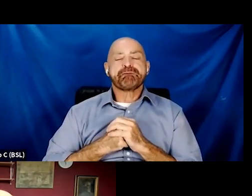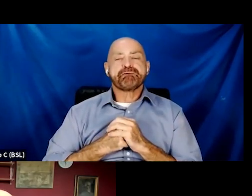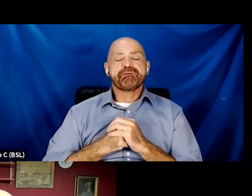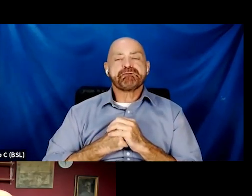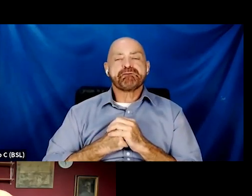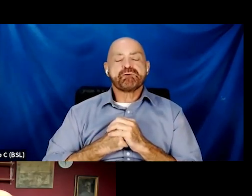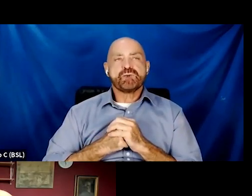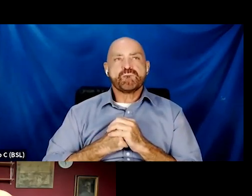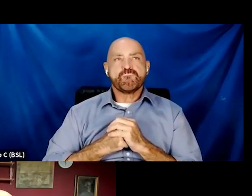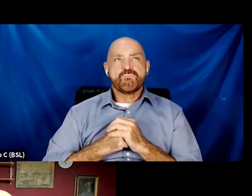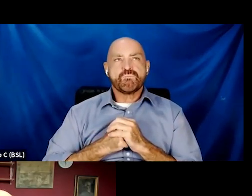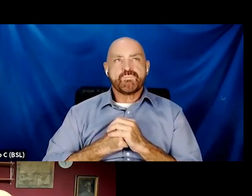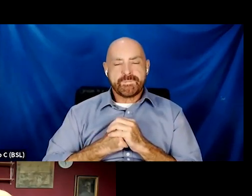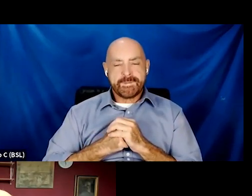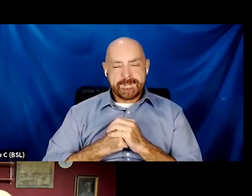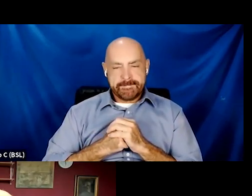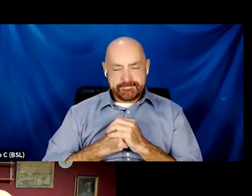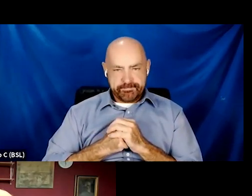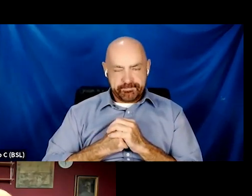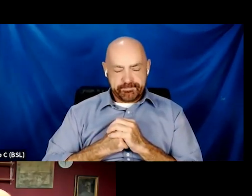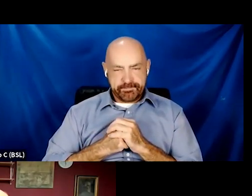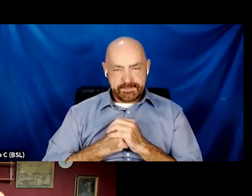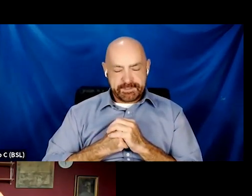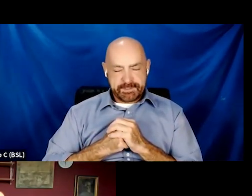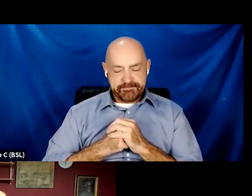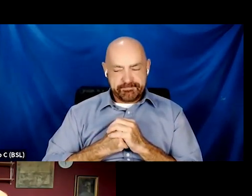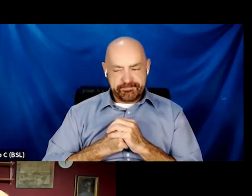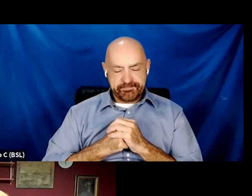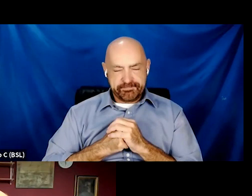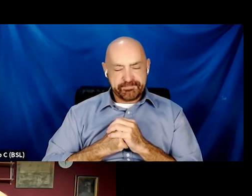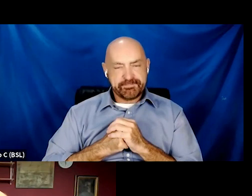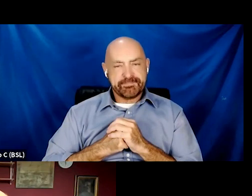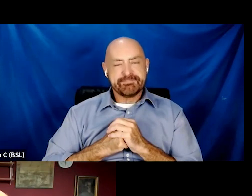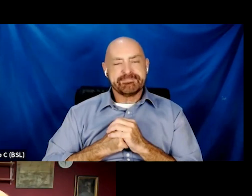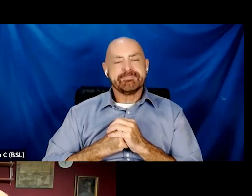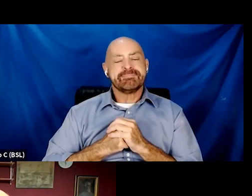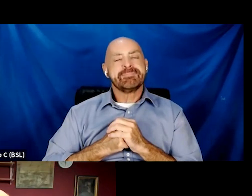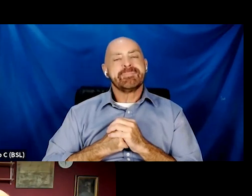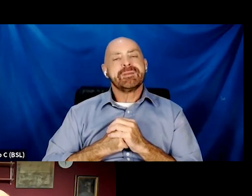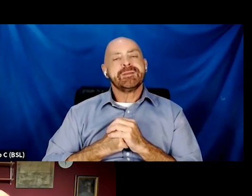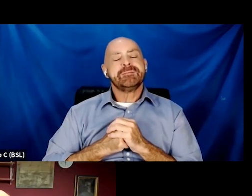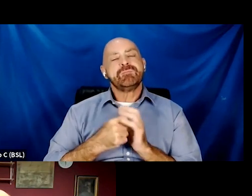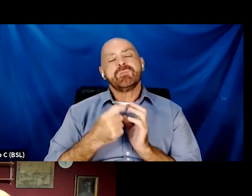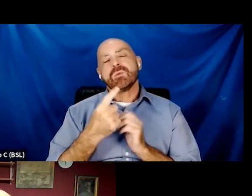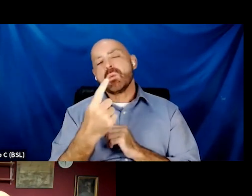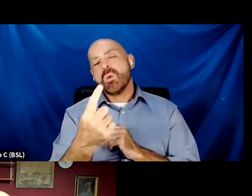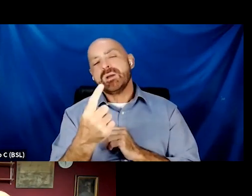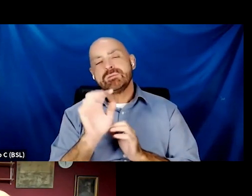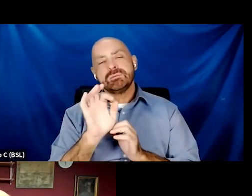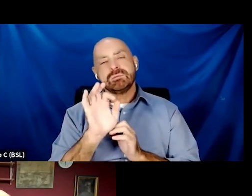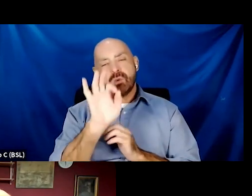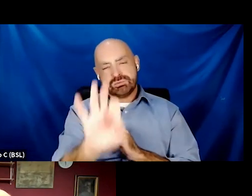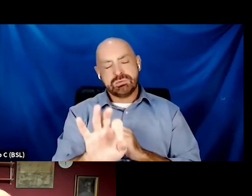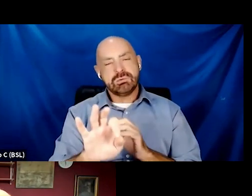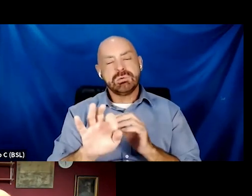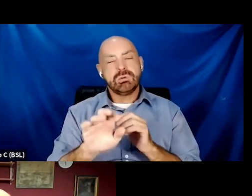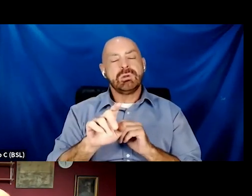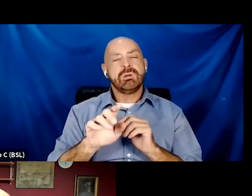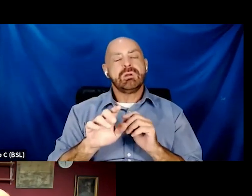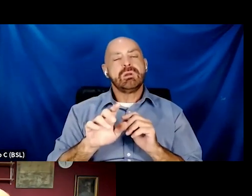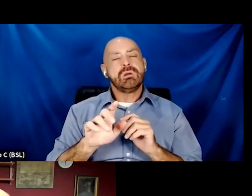One question is the one that you might expect about the importance of